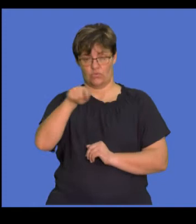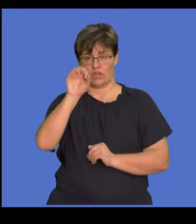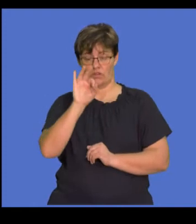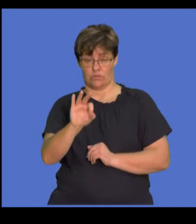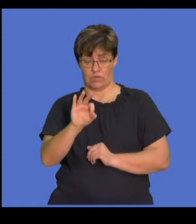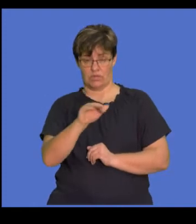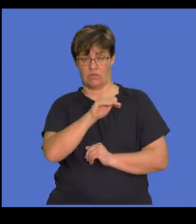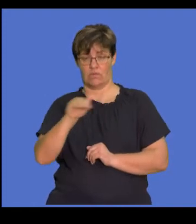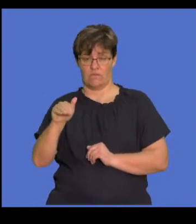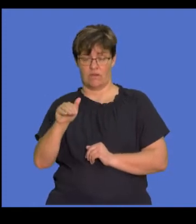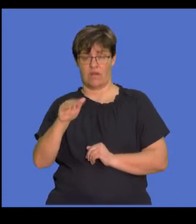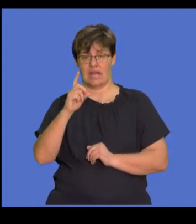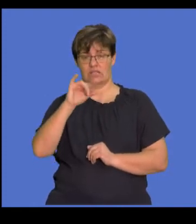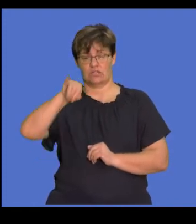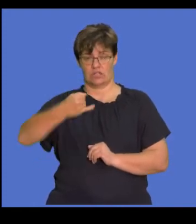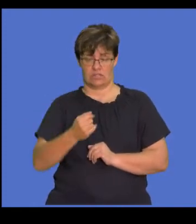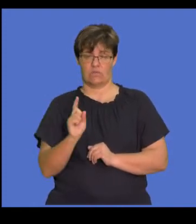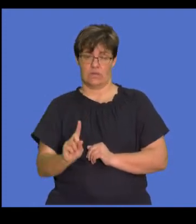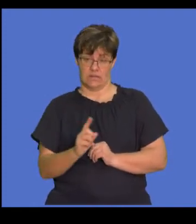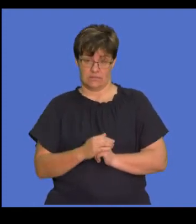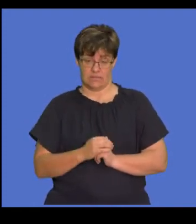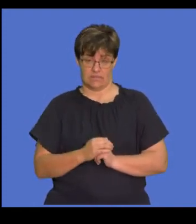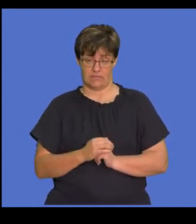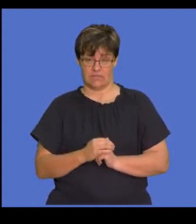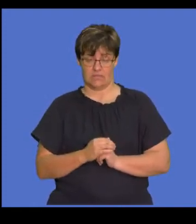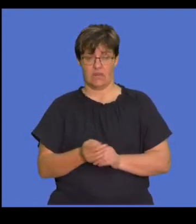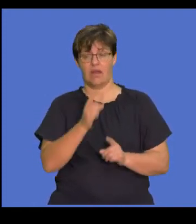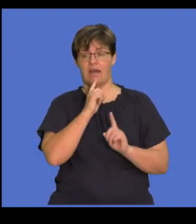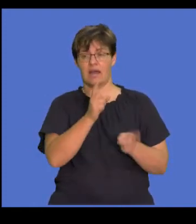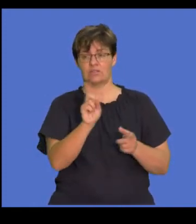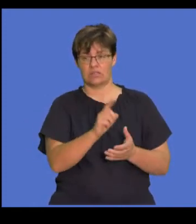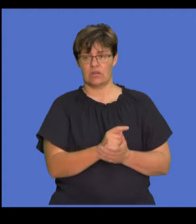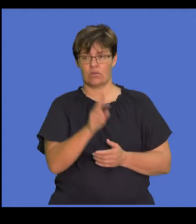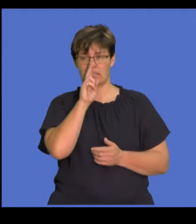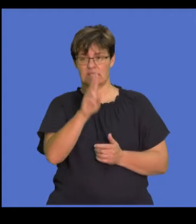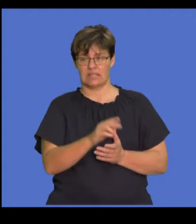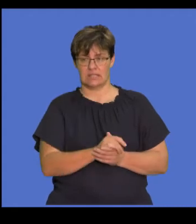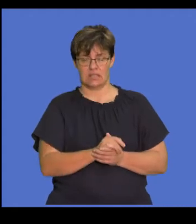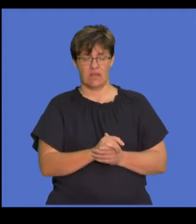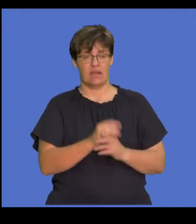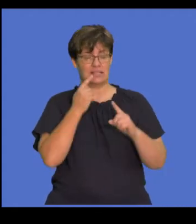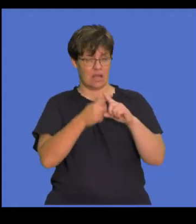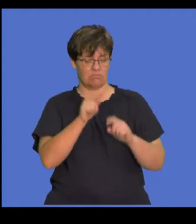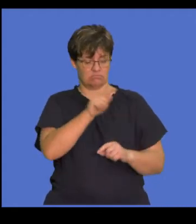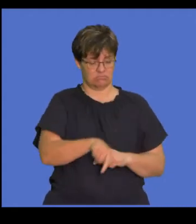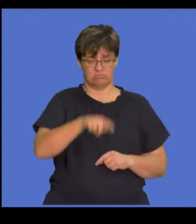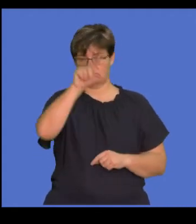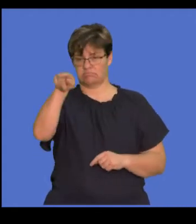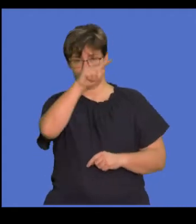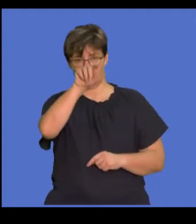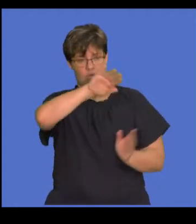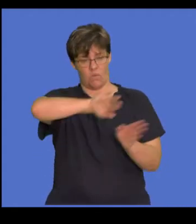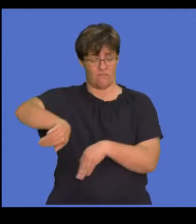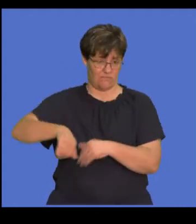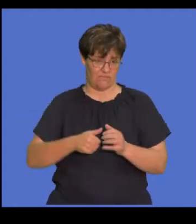is root of 3 over the adjacent is 1. Then the answer here, you can see that if I